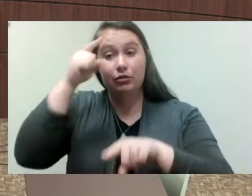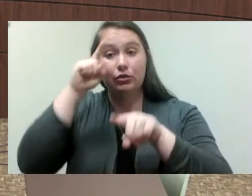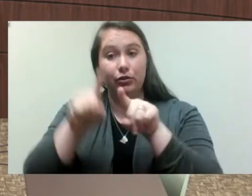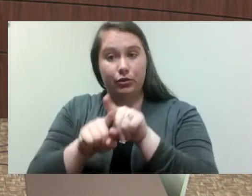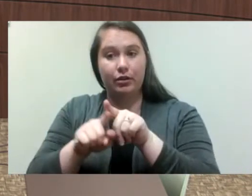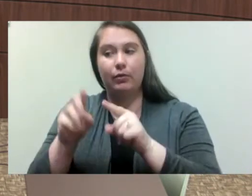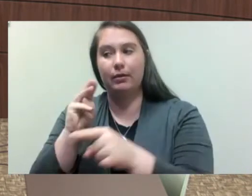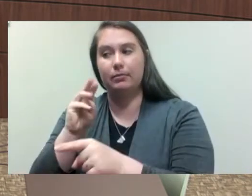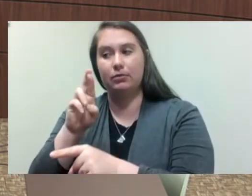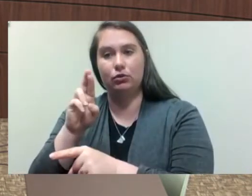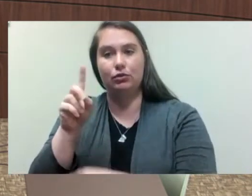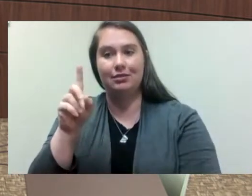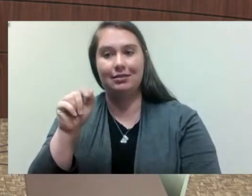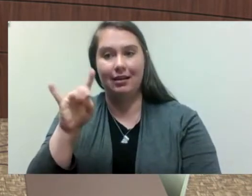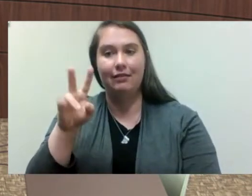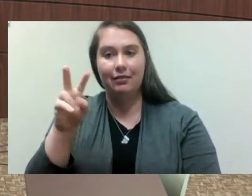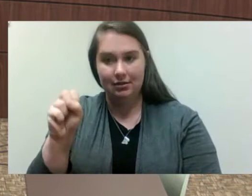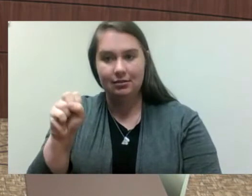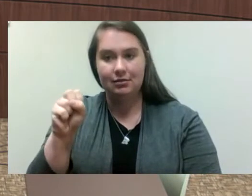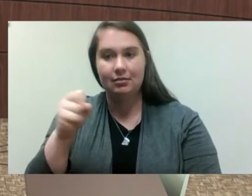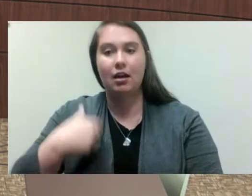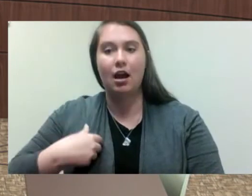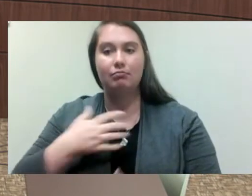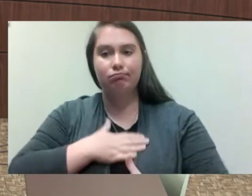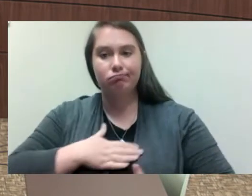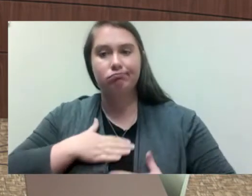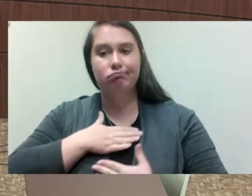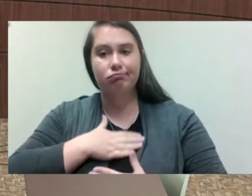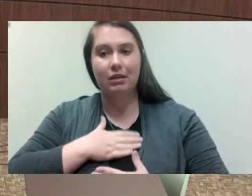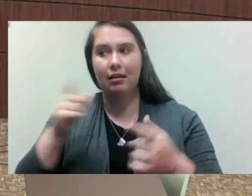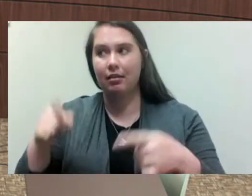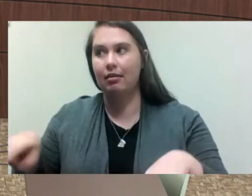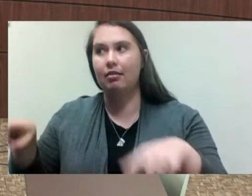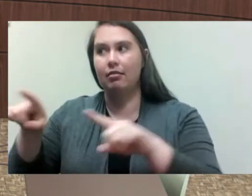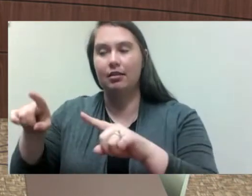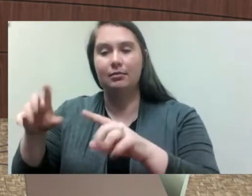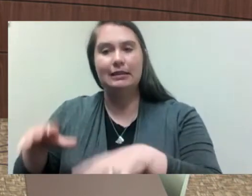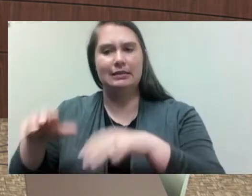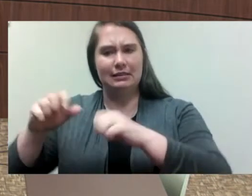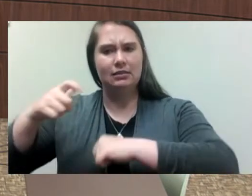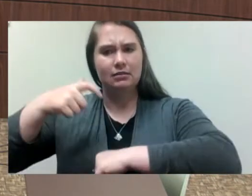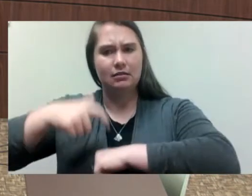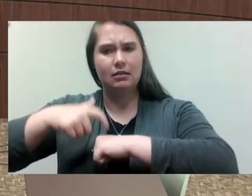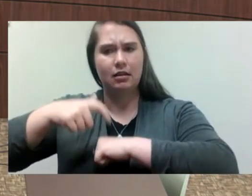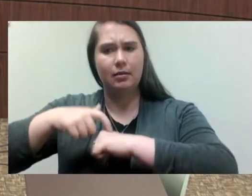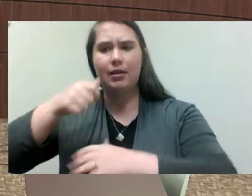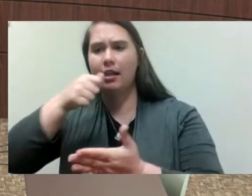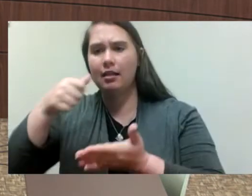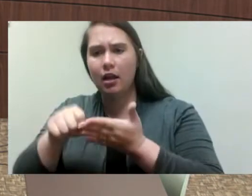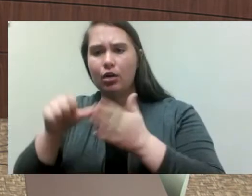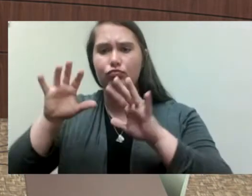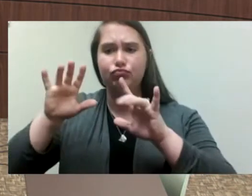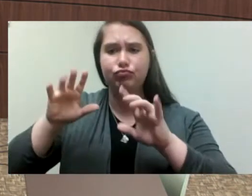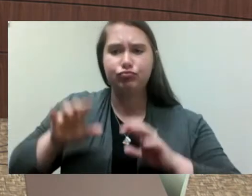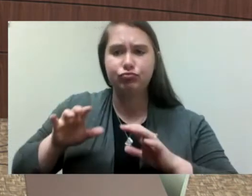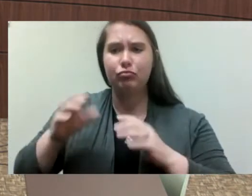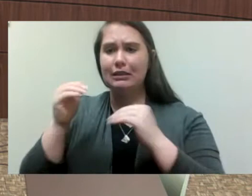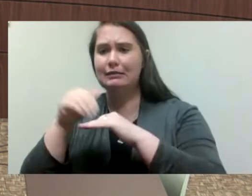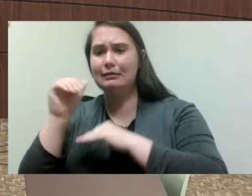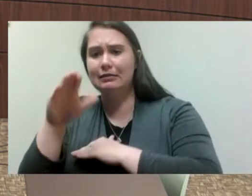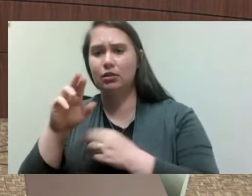that I really appreciate them taking the time to send the letters and their resumes, and it really